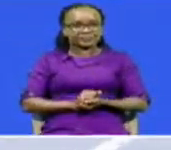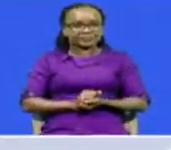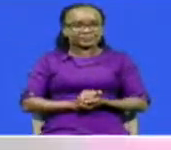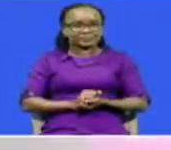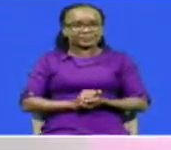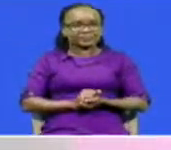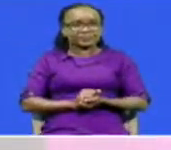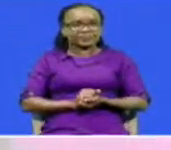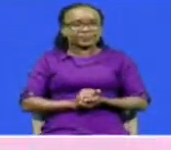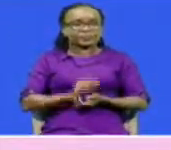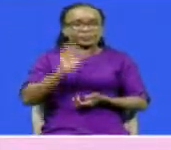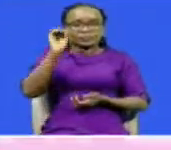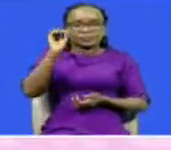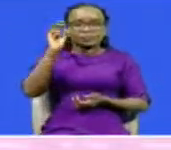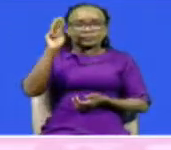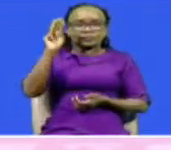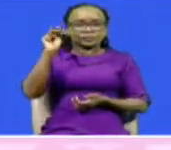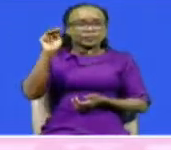effects.